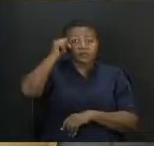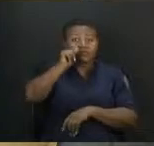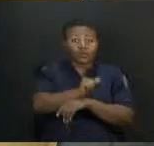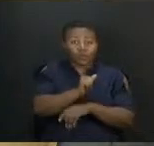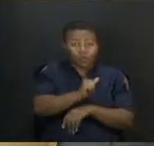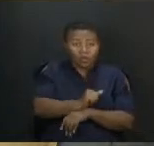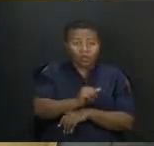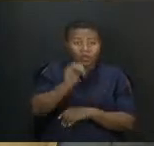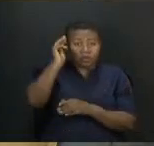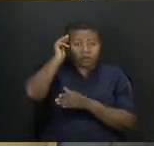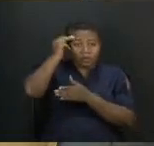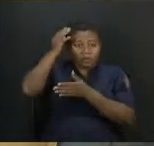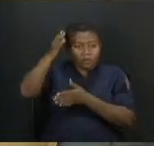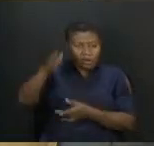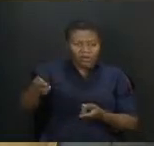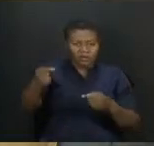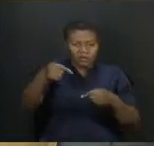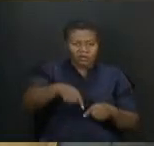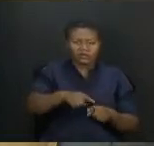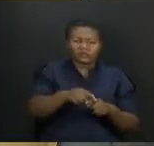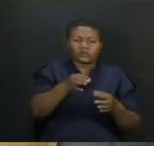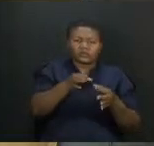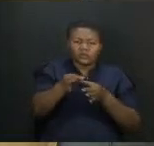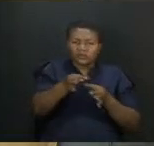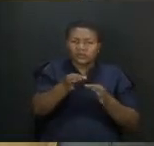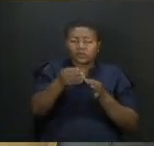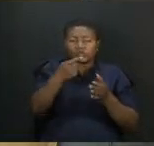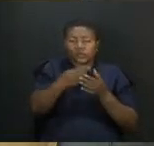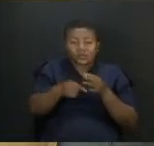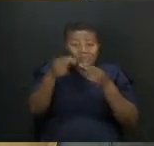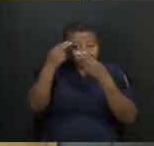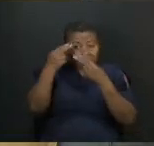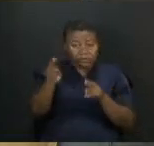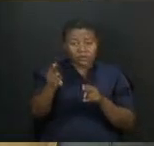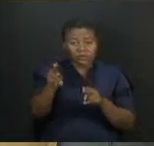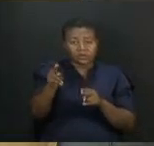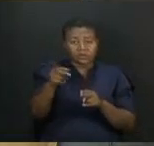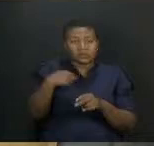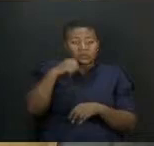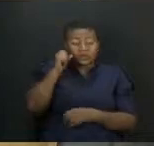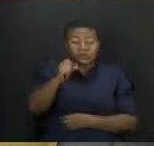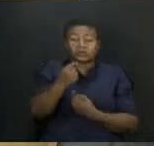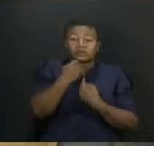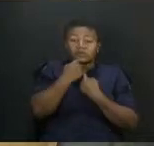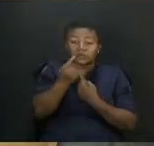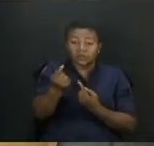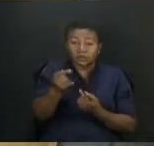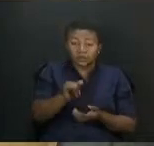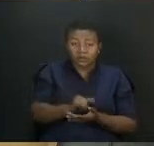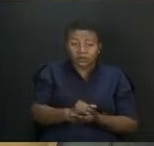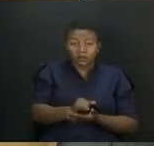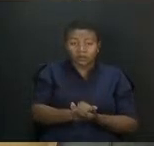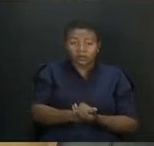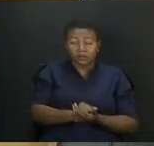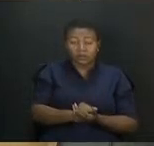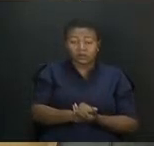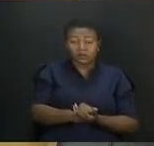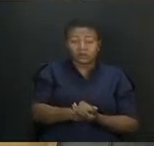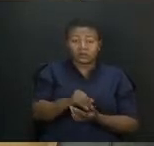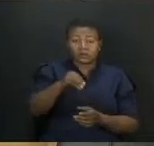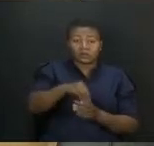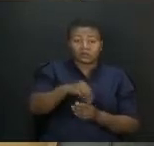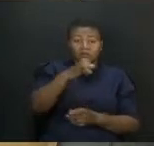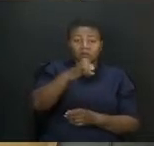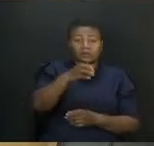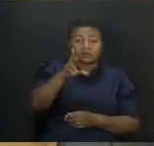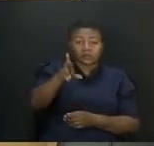to explain to us exactly what is happening. And I can tell you, on authority in the central region, that